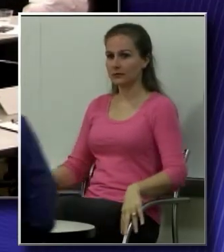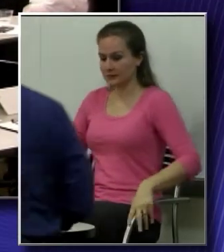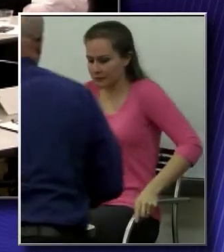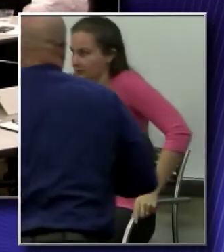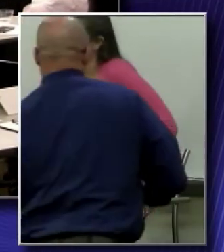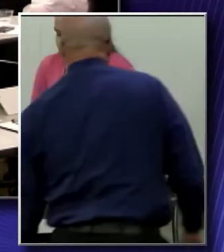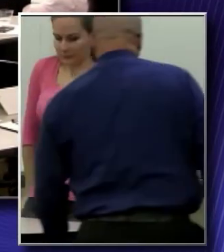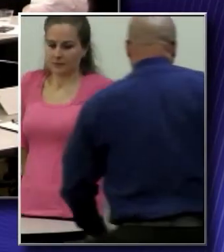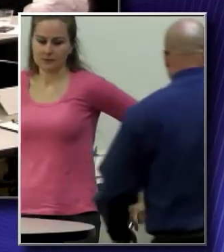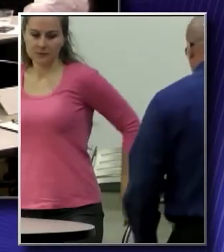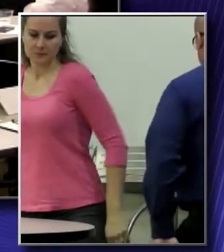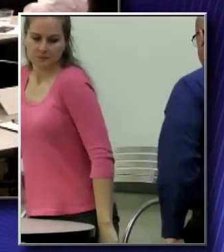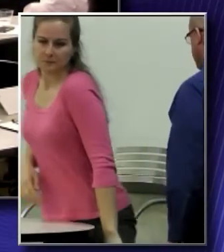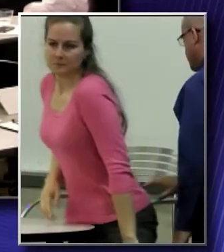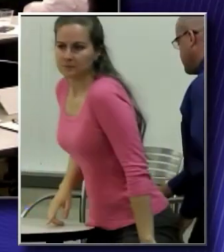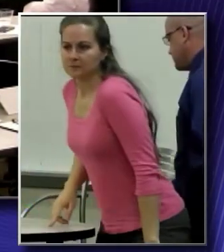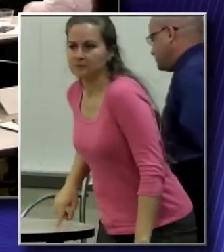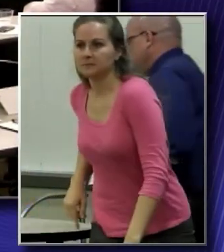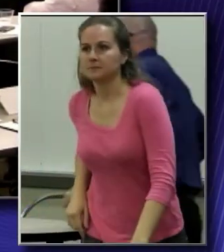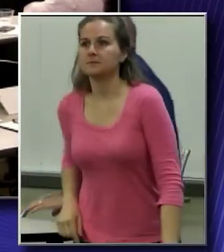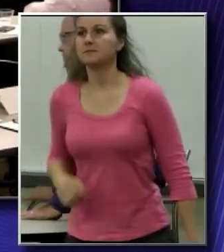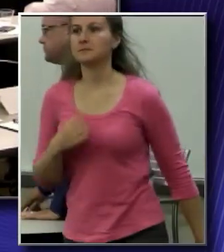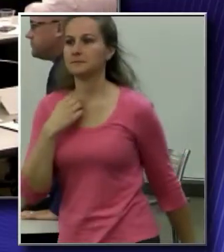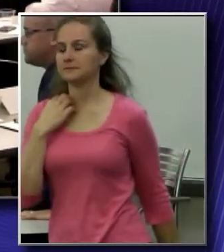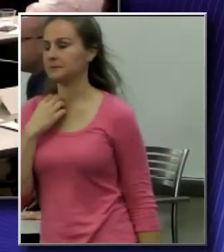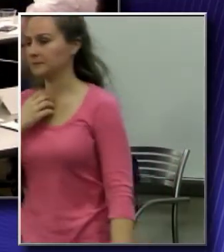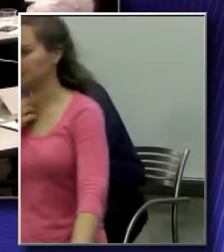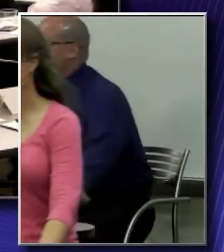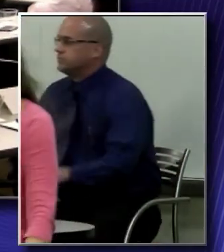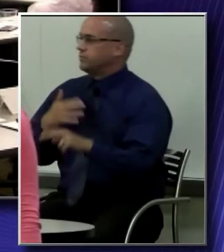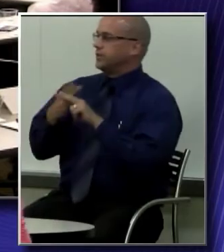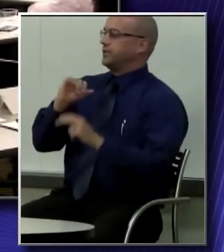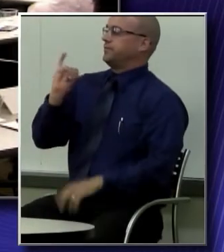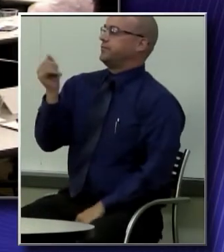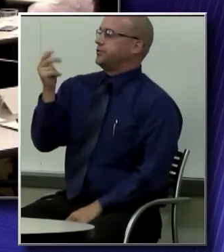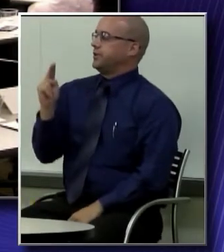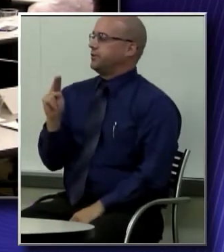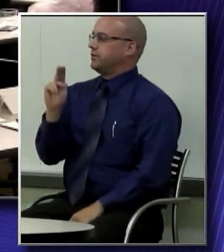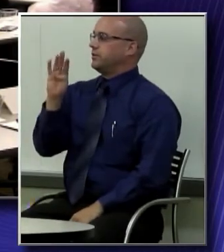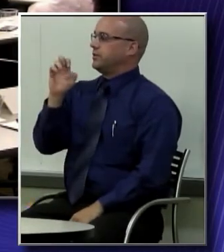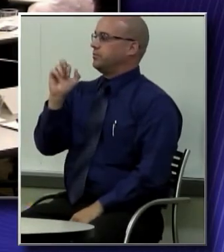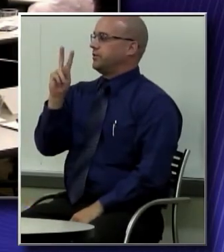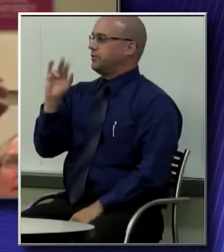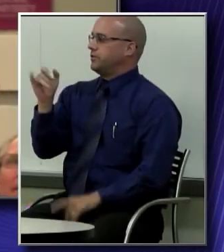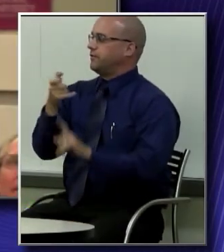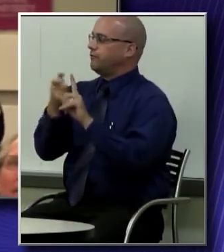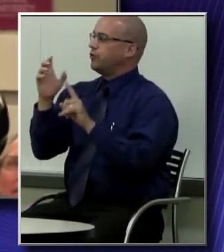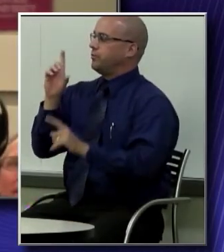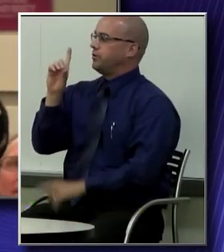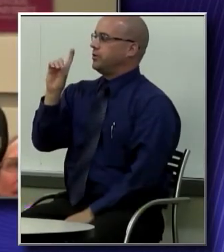Yes, sir. My name is Jason Beverly from Durham, UNC Chapel Hill class of 01.